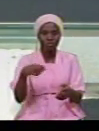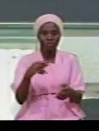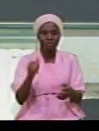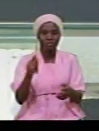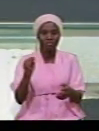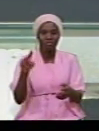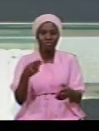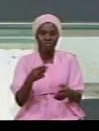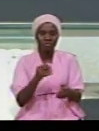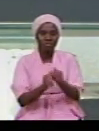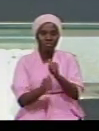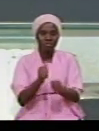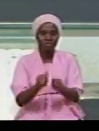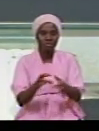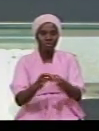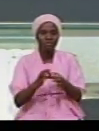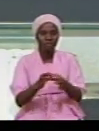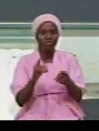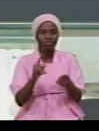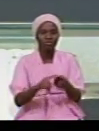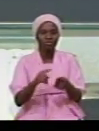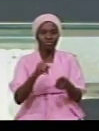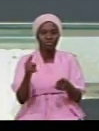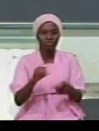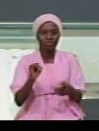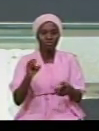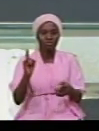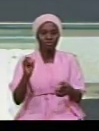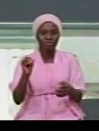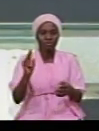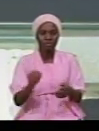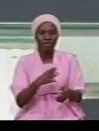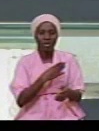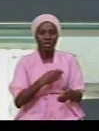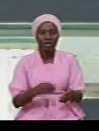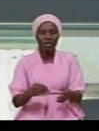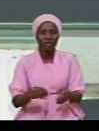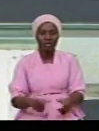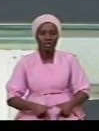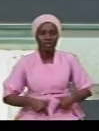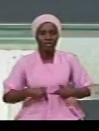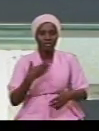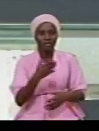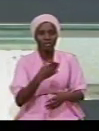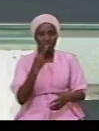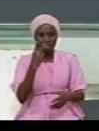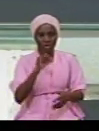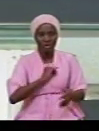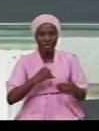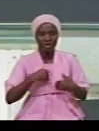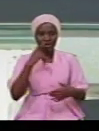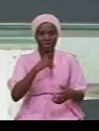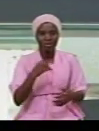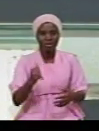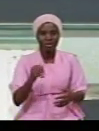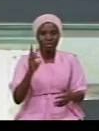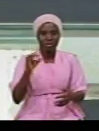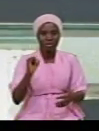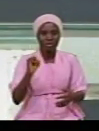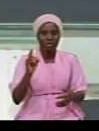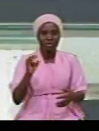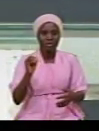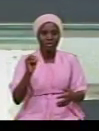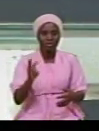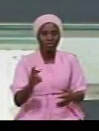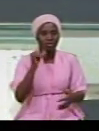there. Behold, I've commanded the widow woman there to sustain thee. So he arose,